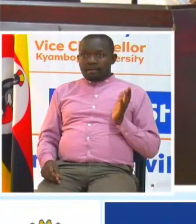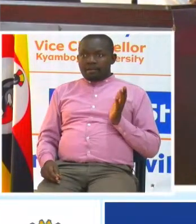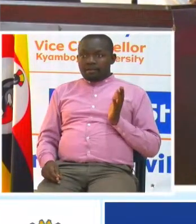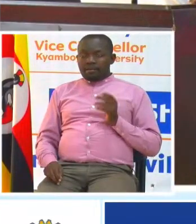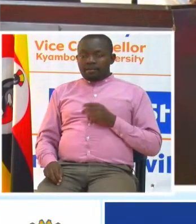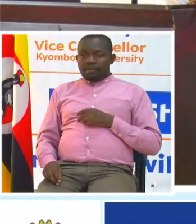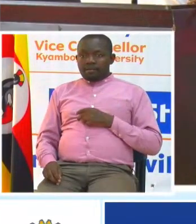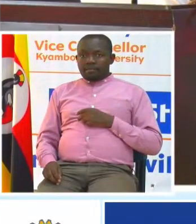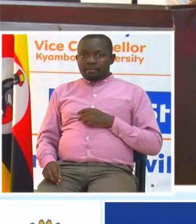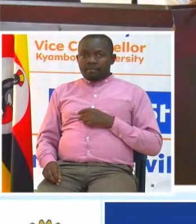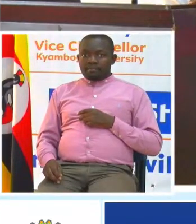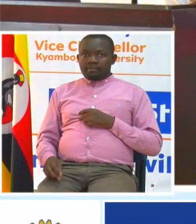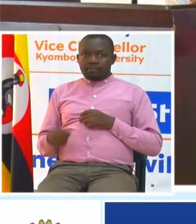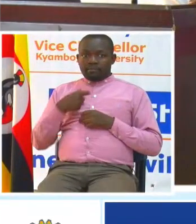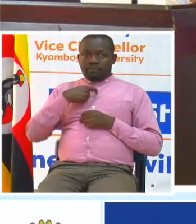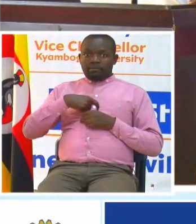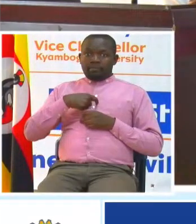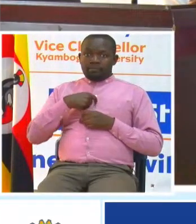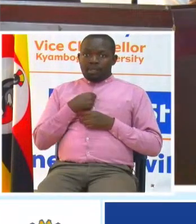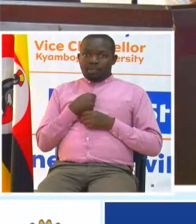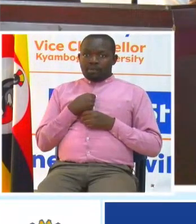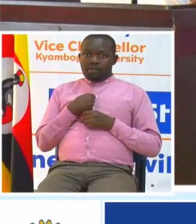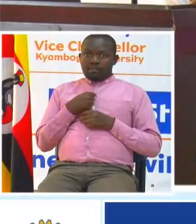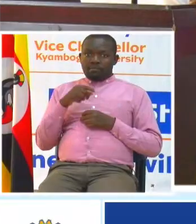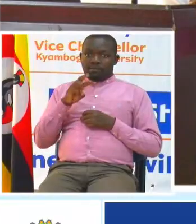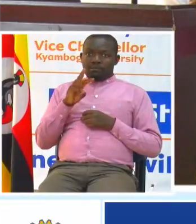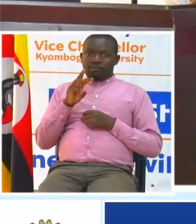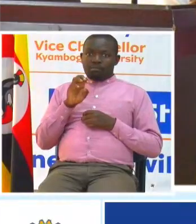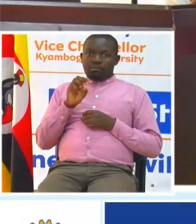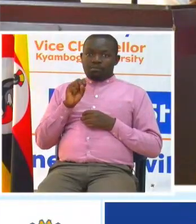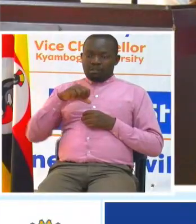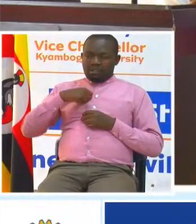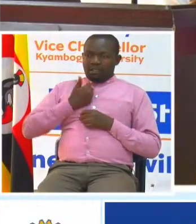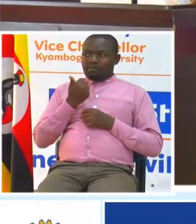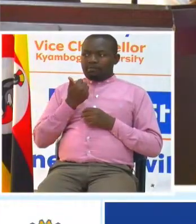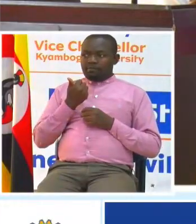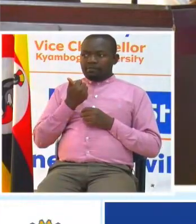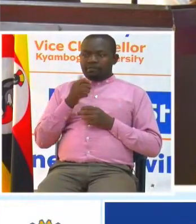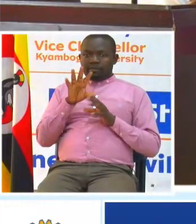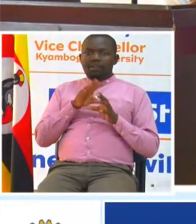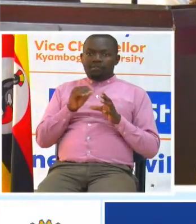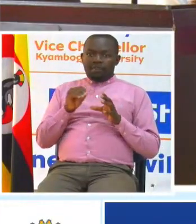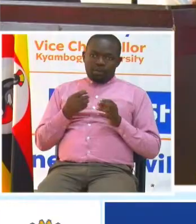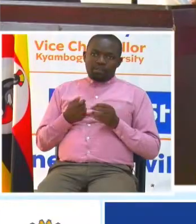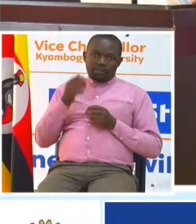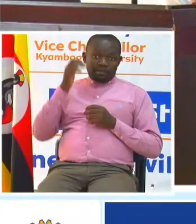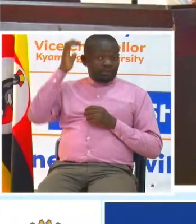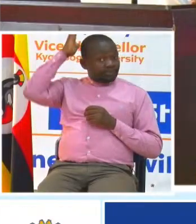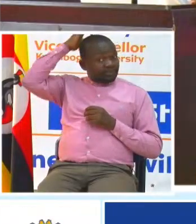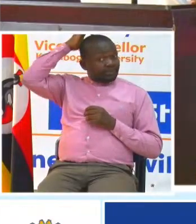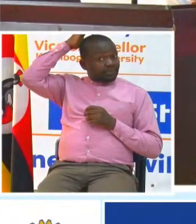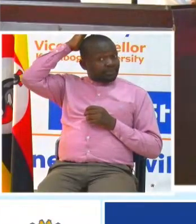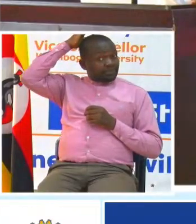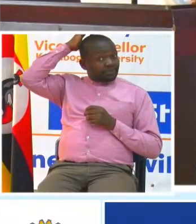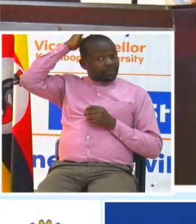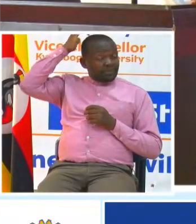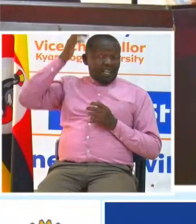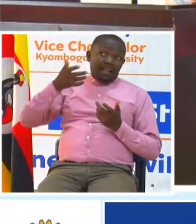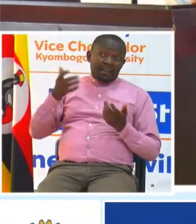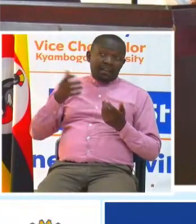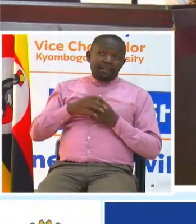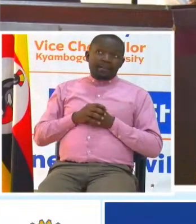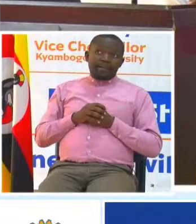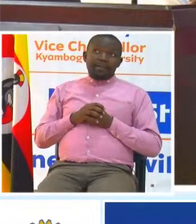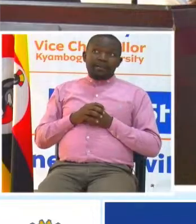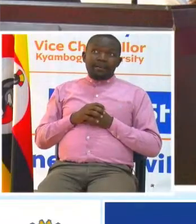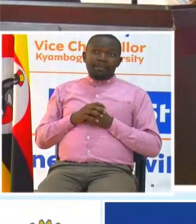Yes. So personally, I did West evaluation, and I I I think